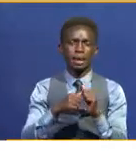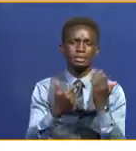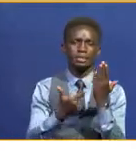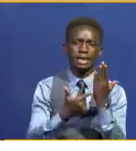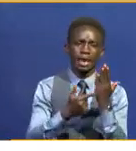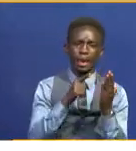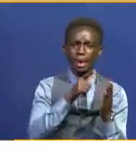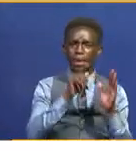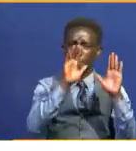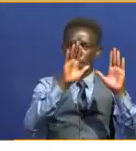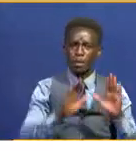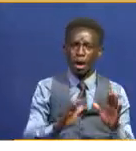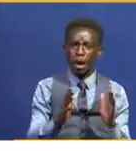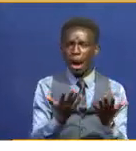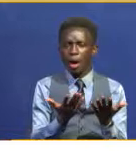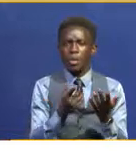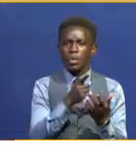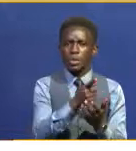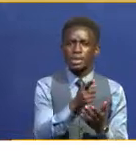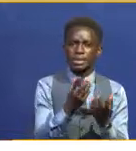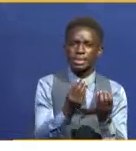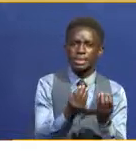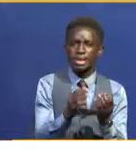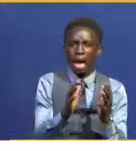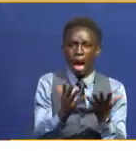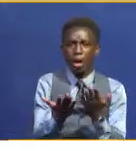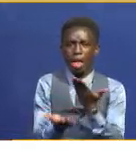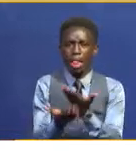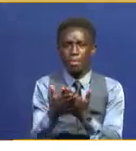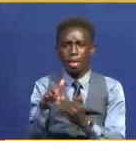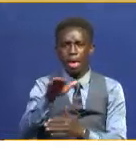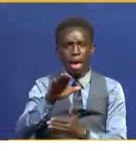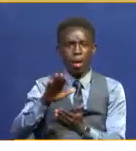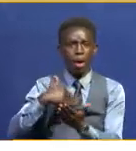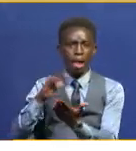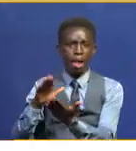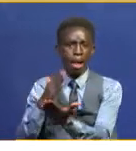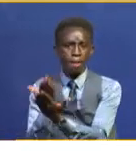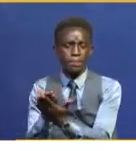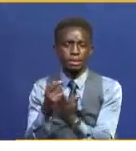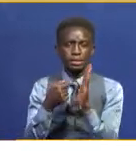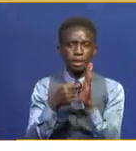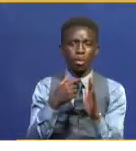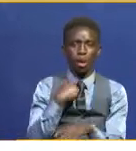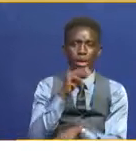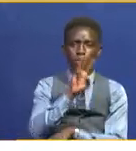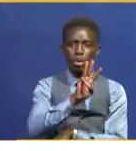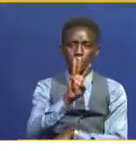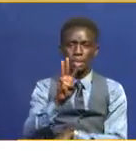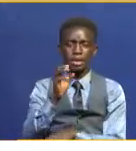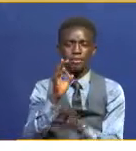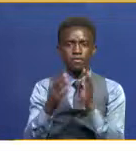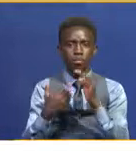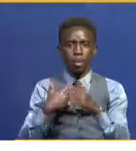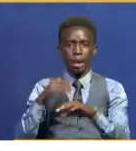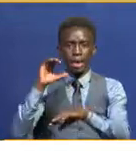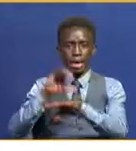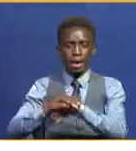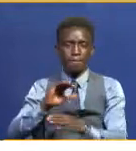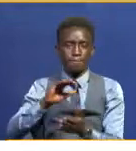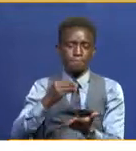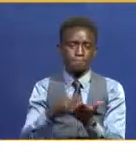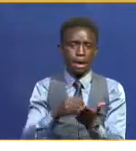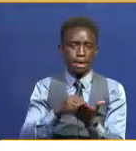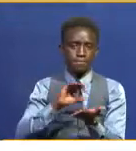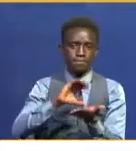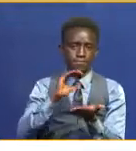how easy it is through applications, through web platforms, to actually be able to access your funds, because now this